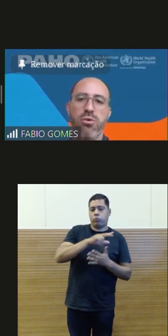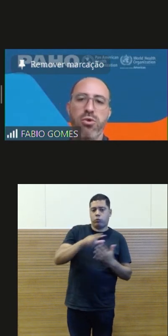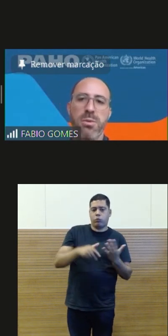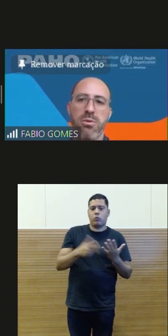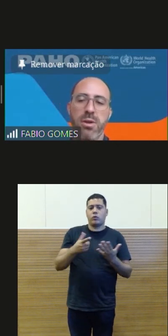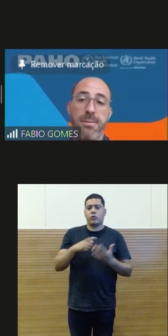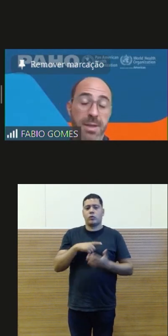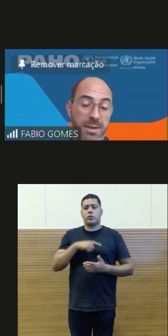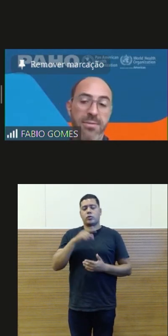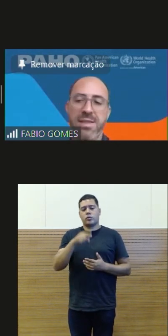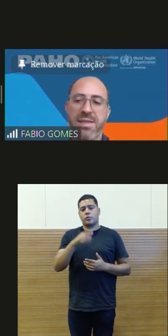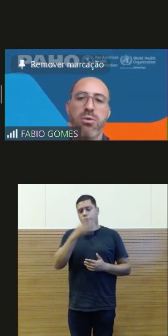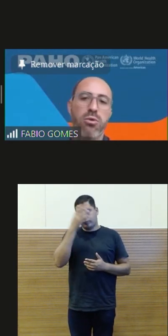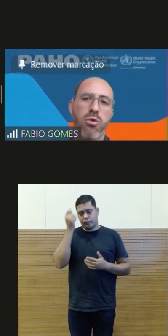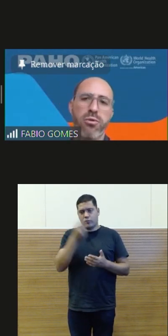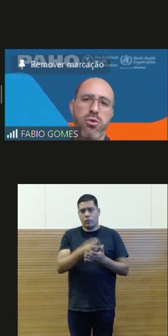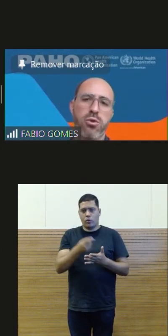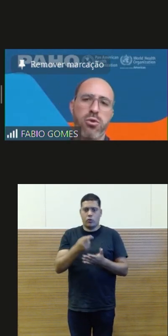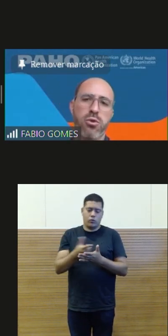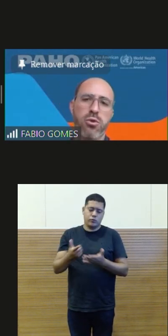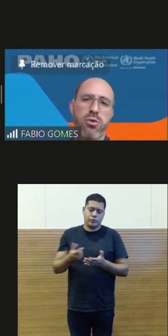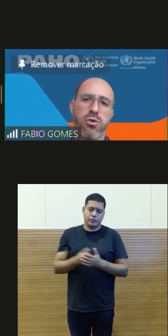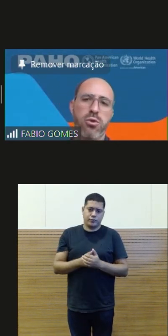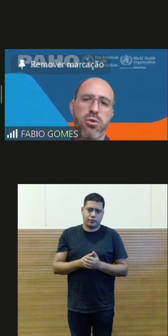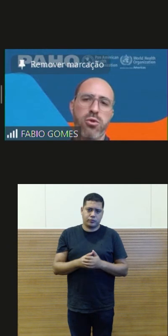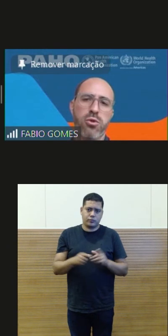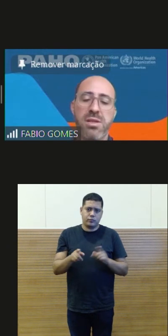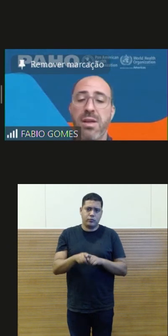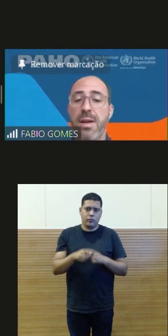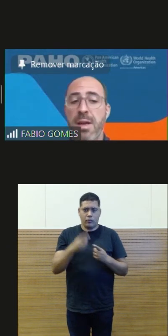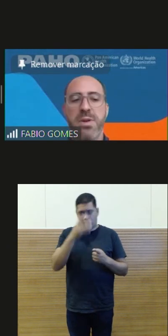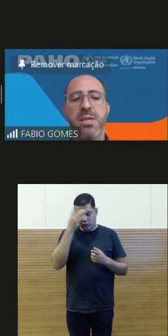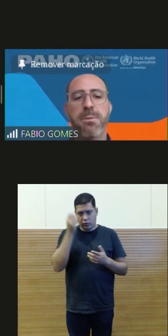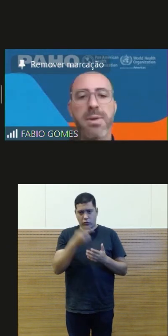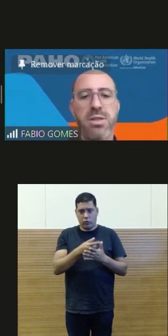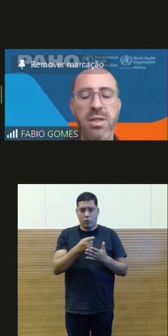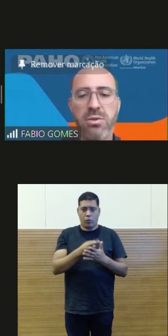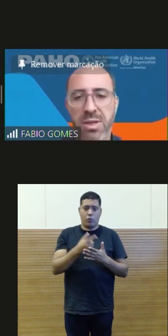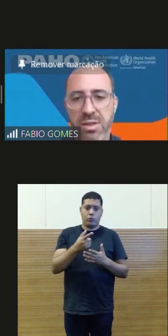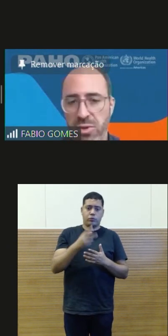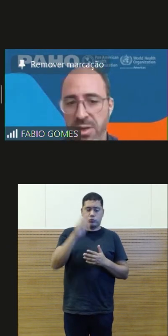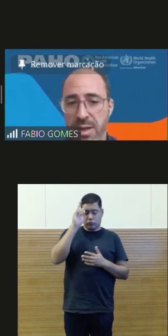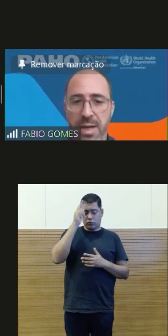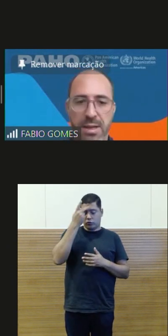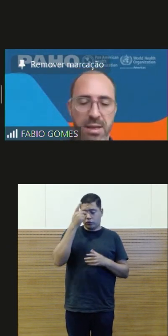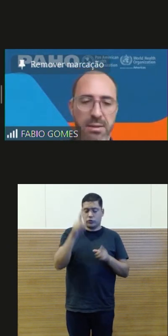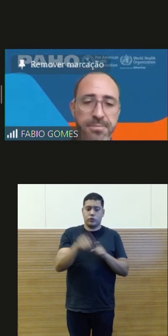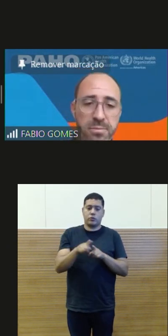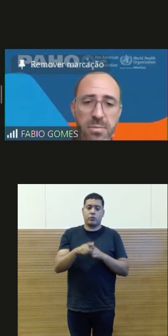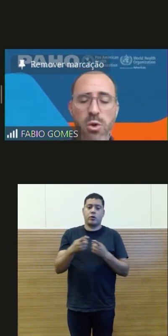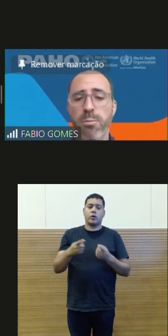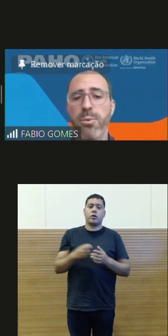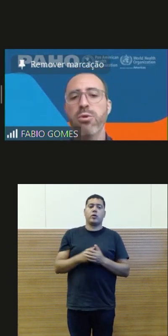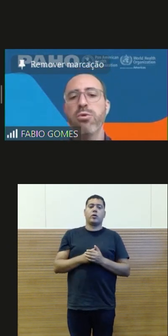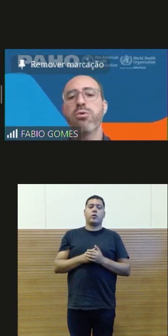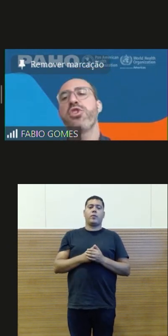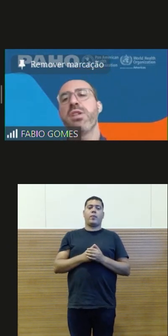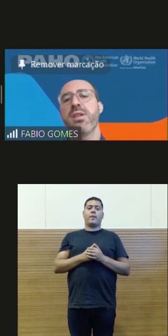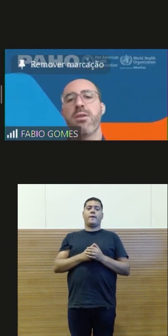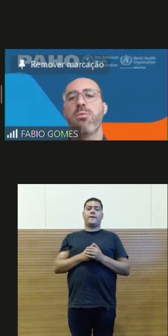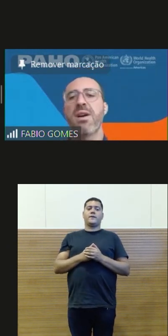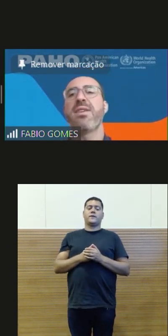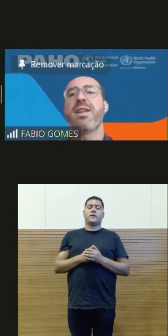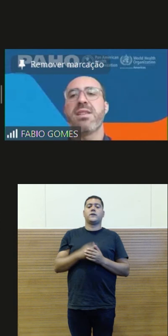these multiple colors would demand from the consumer and also confuse the consumer,